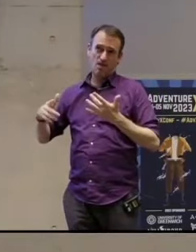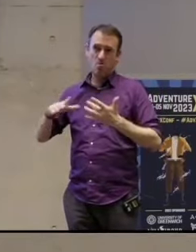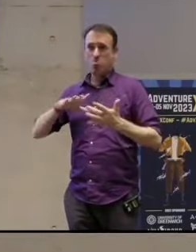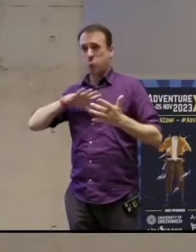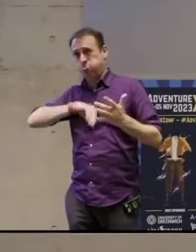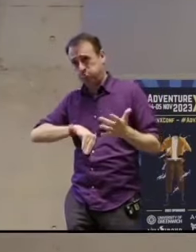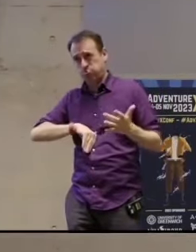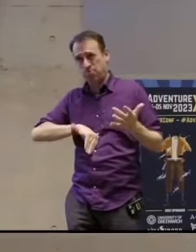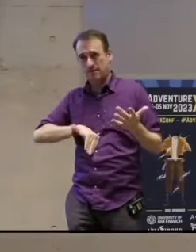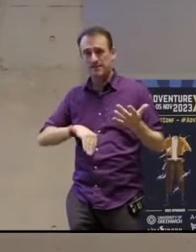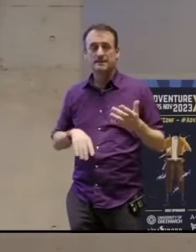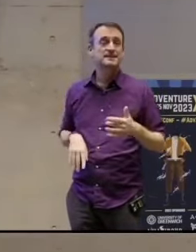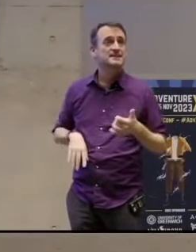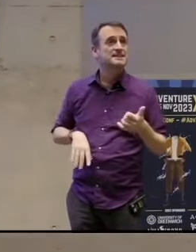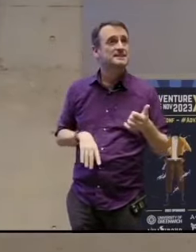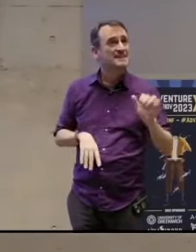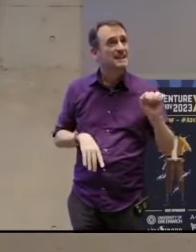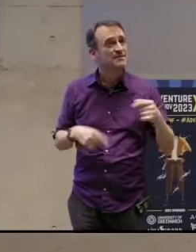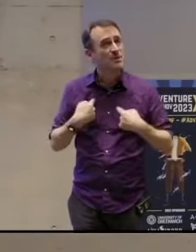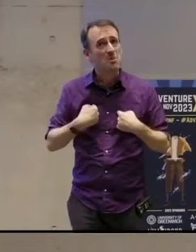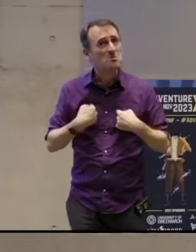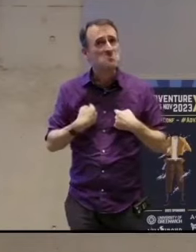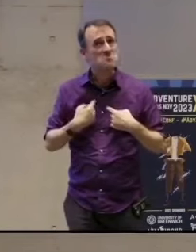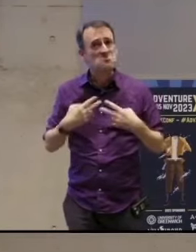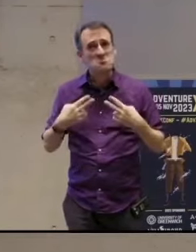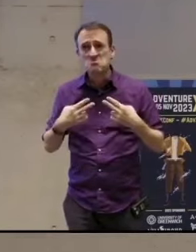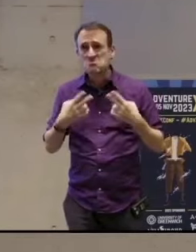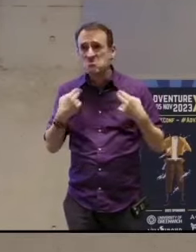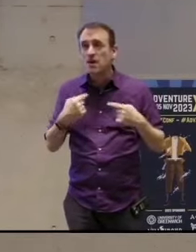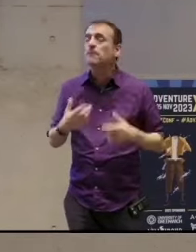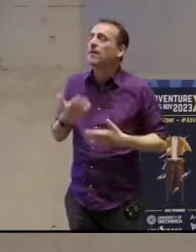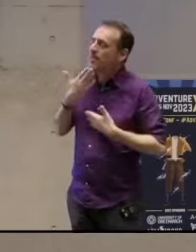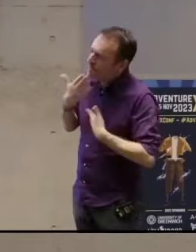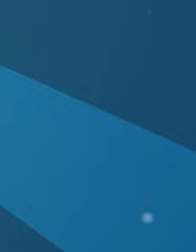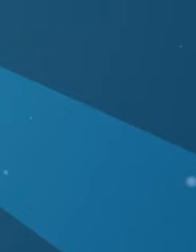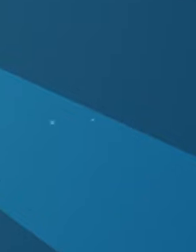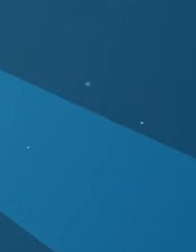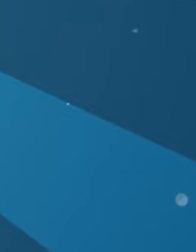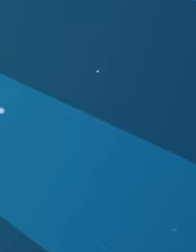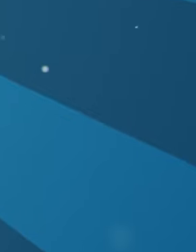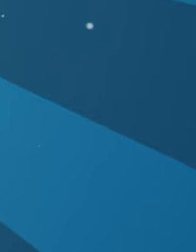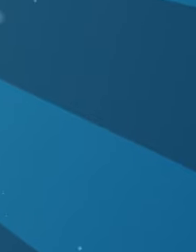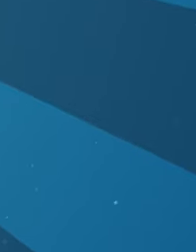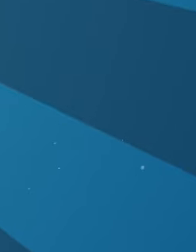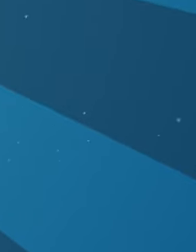try and answer, but thank you very much, Chella.